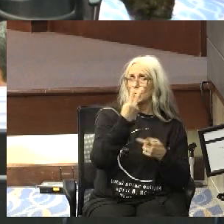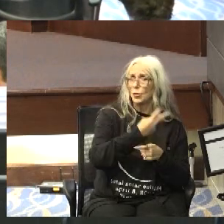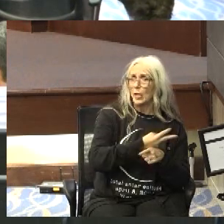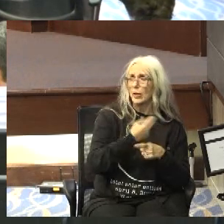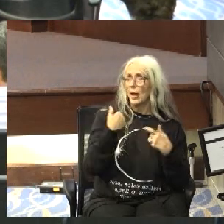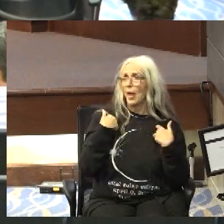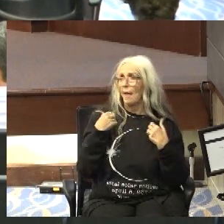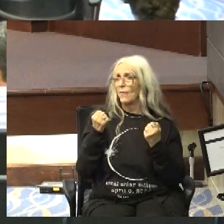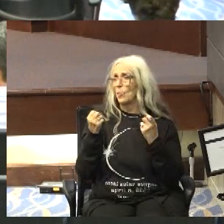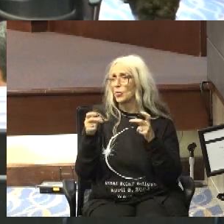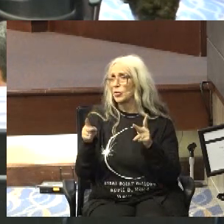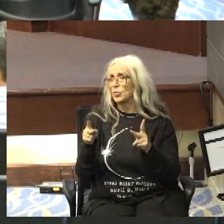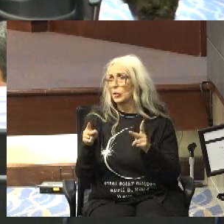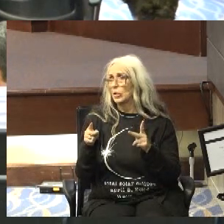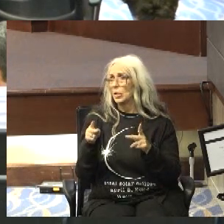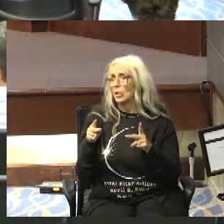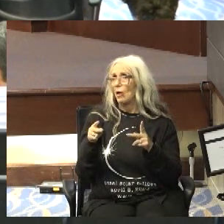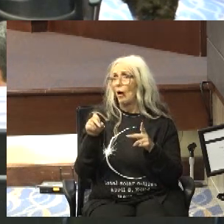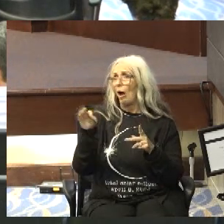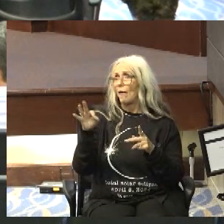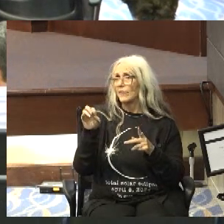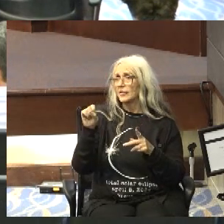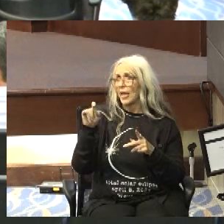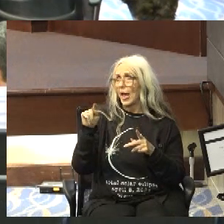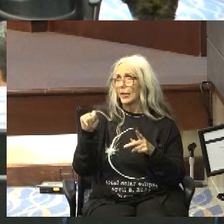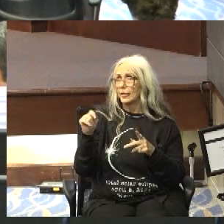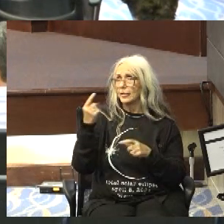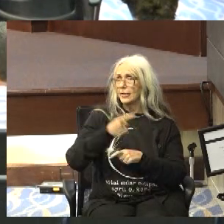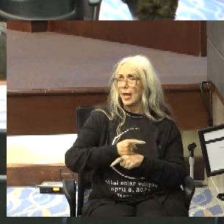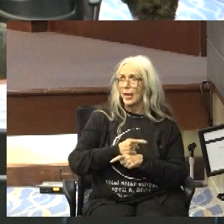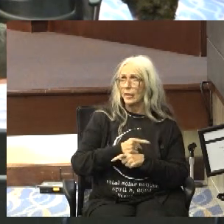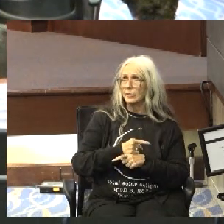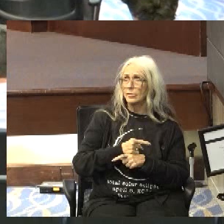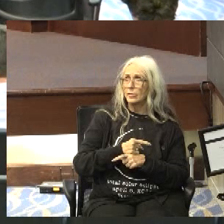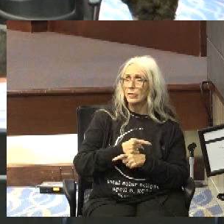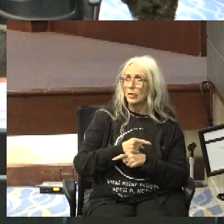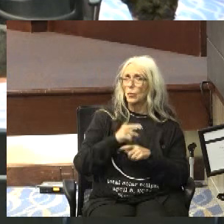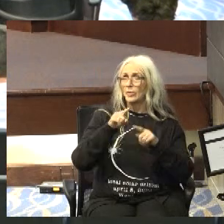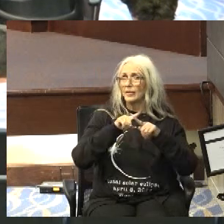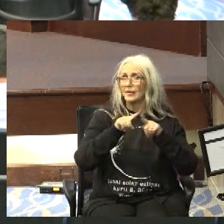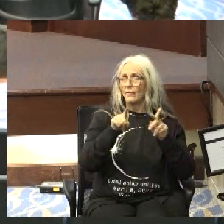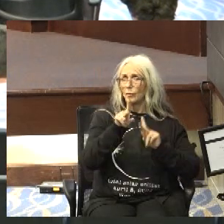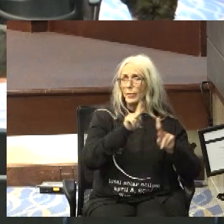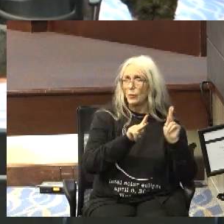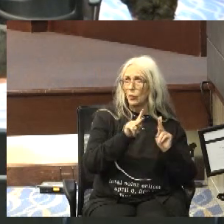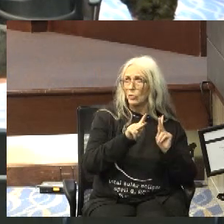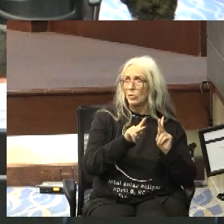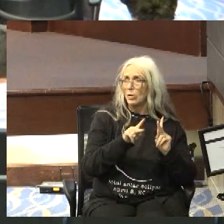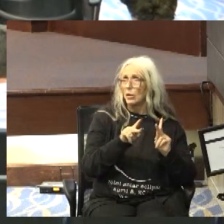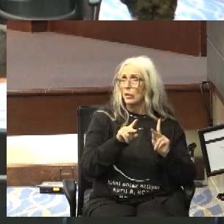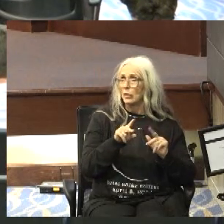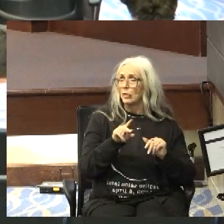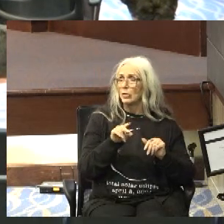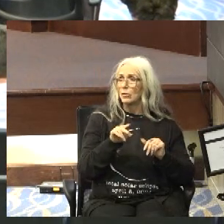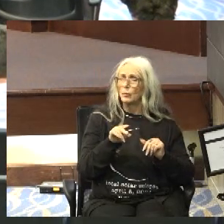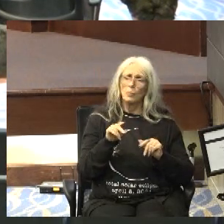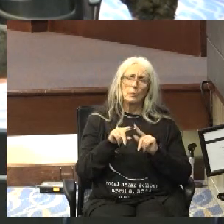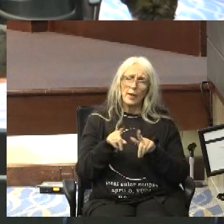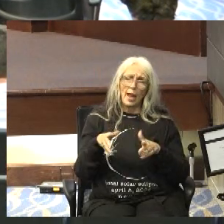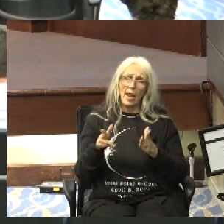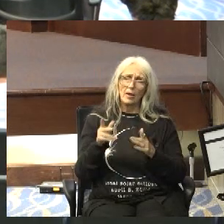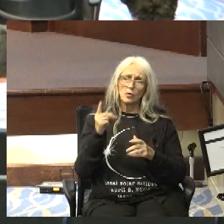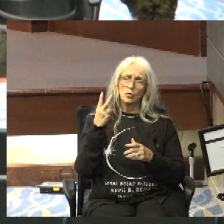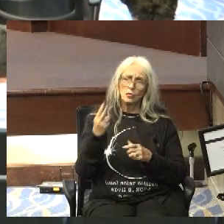the opportunity to do the offset days for the different amount of the different citizens, but would allow 2 solid days